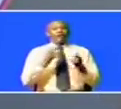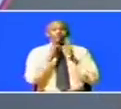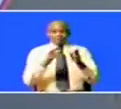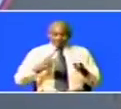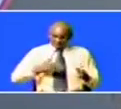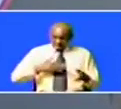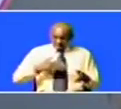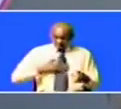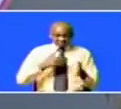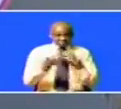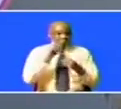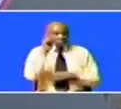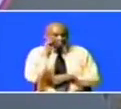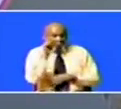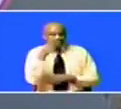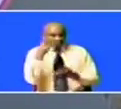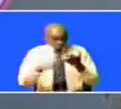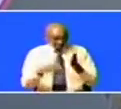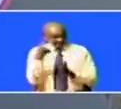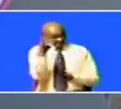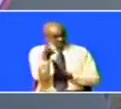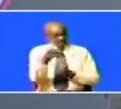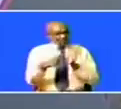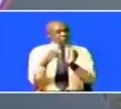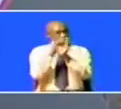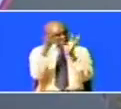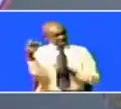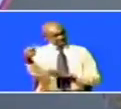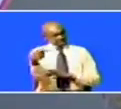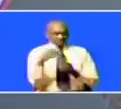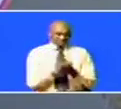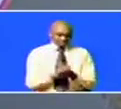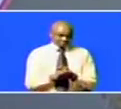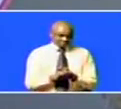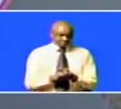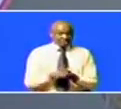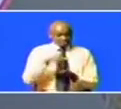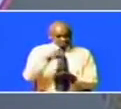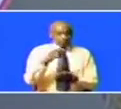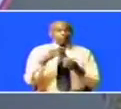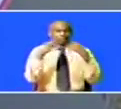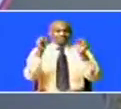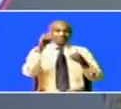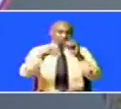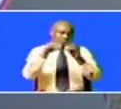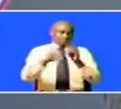reports, the memos reveal a much deeper rift among the commissioners tasked with refereeing round two of the presidential